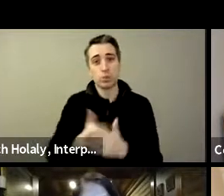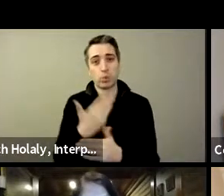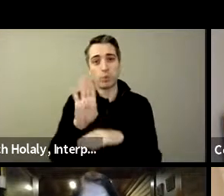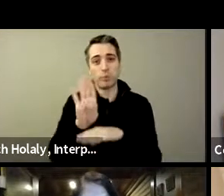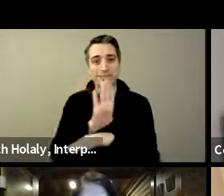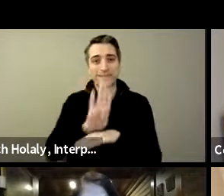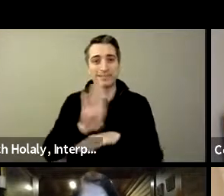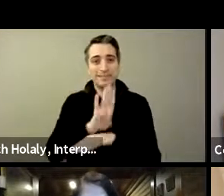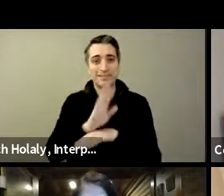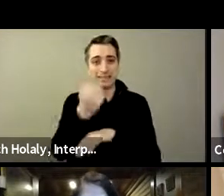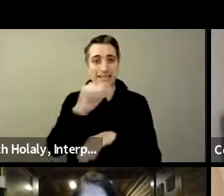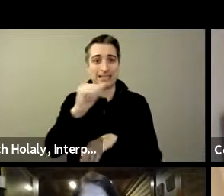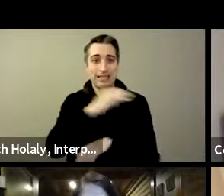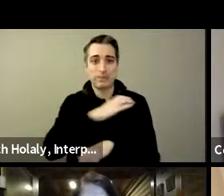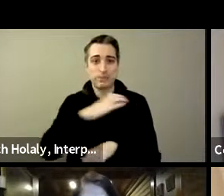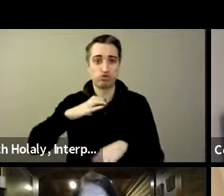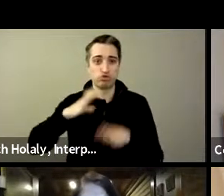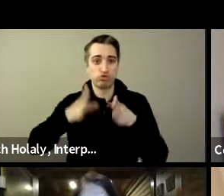that any commissioners have?